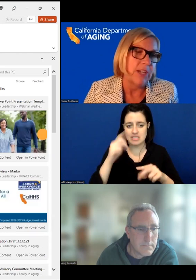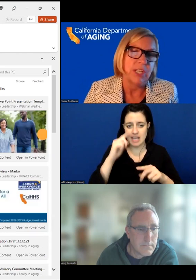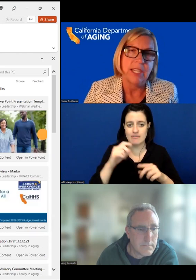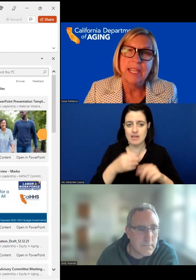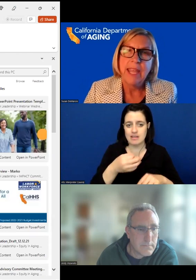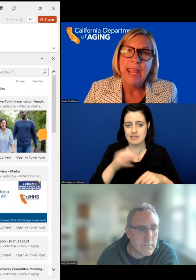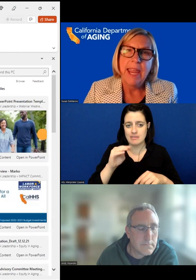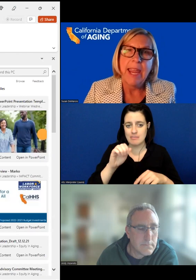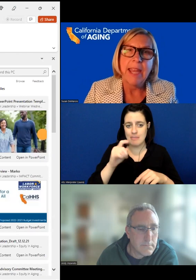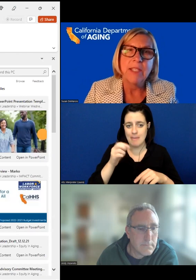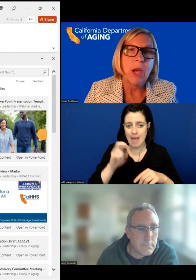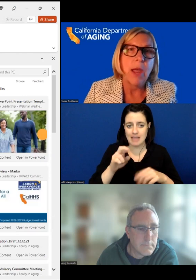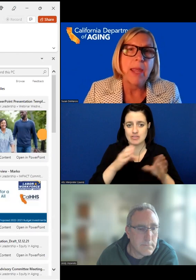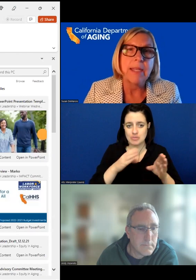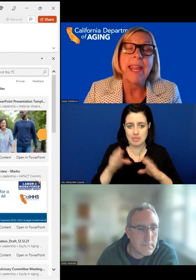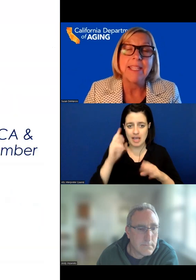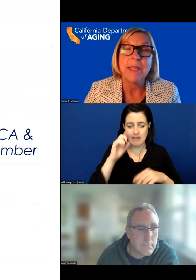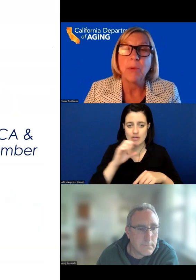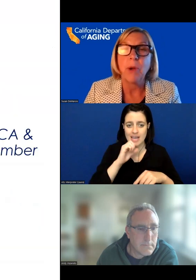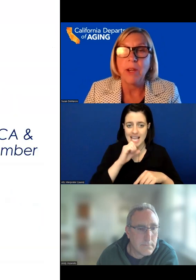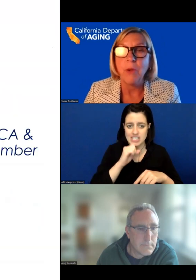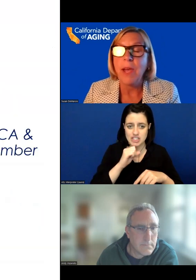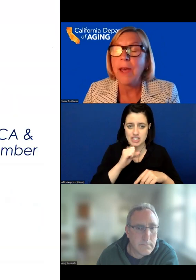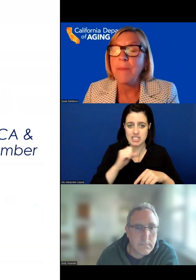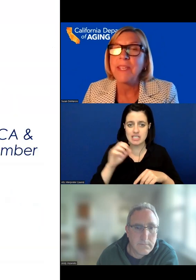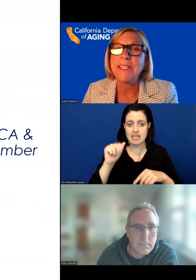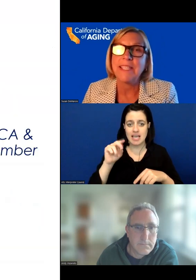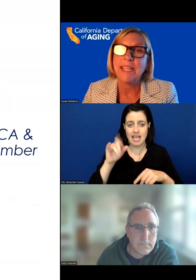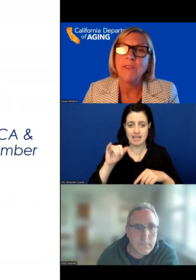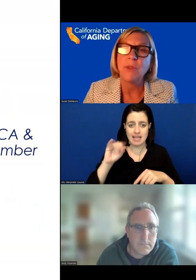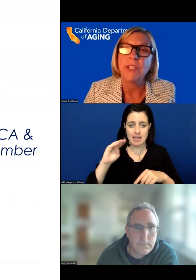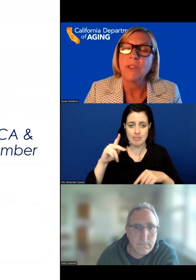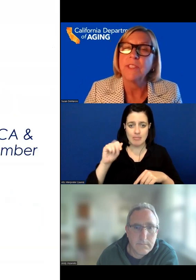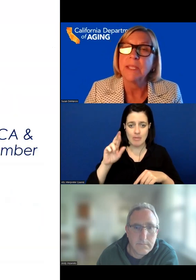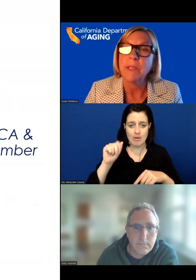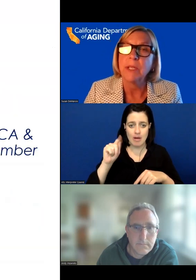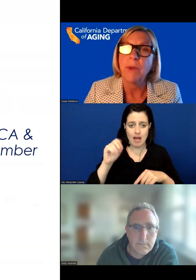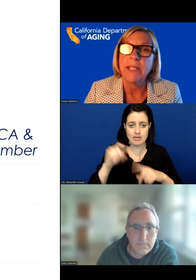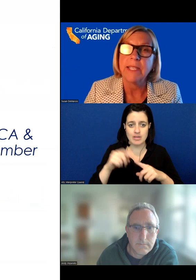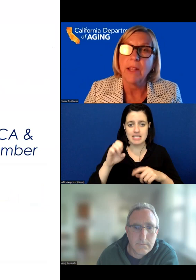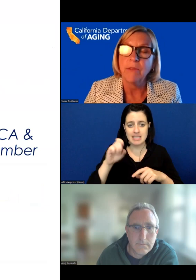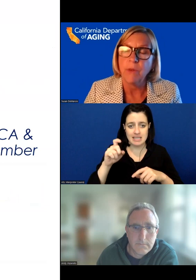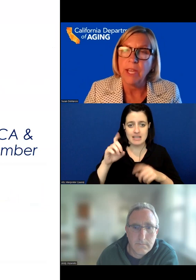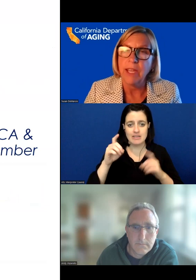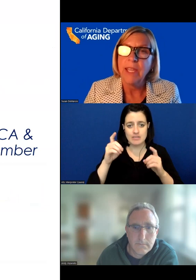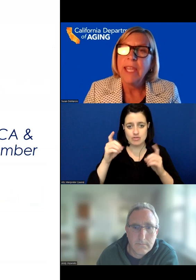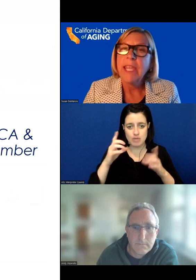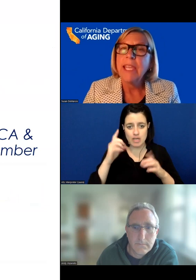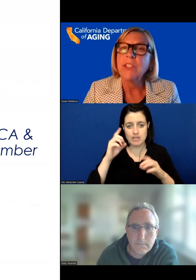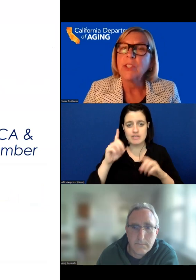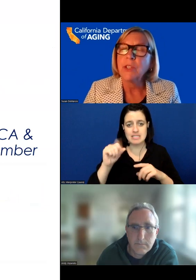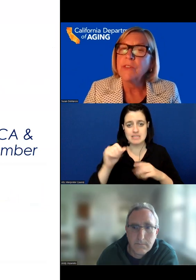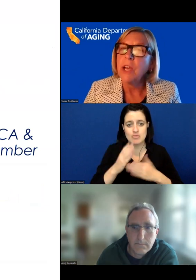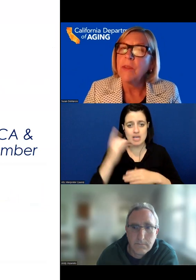for Aging. And Andy Imperato is the Executive Director of Disability Rights California.